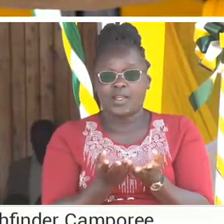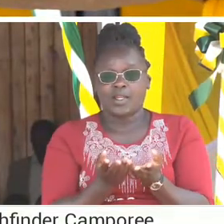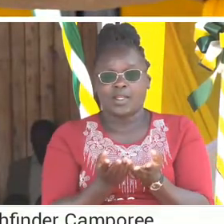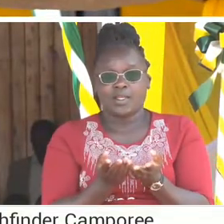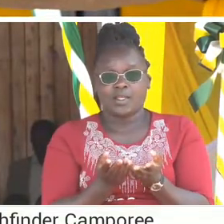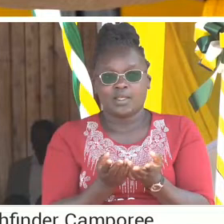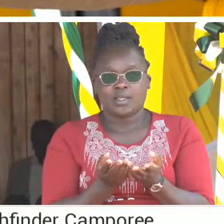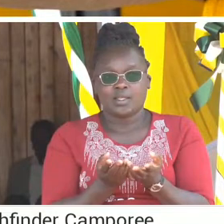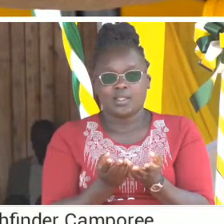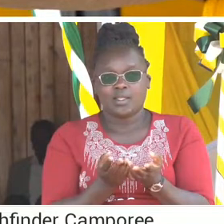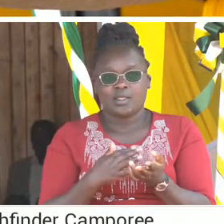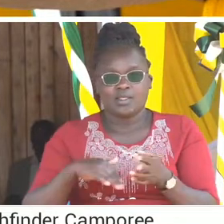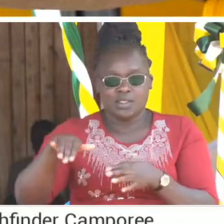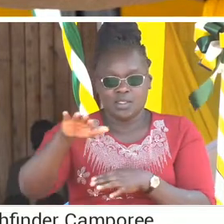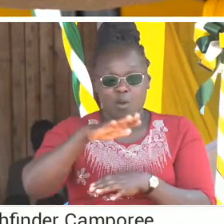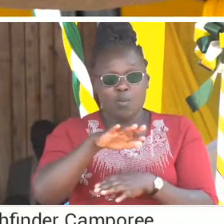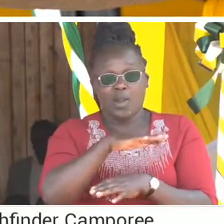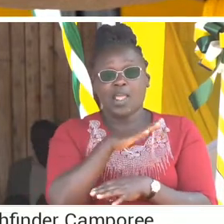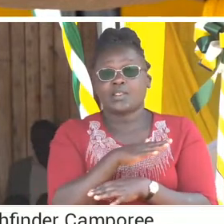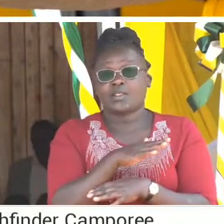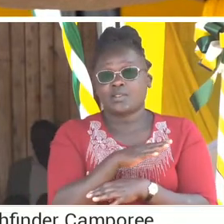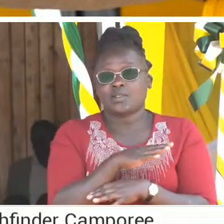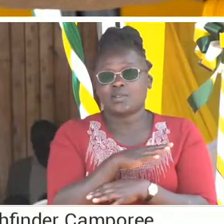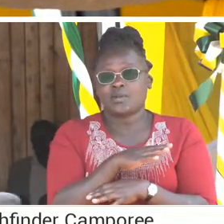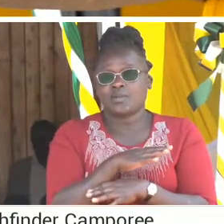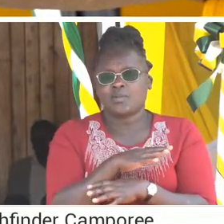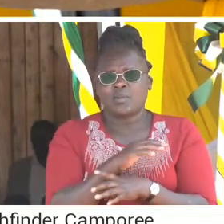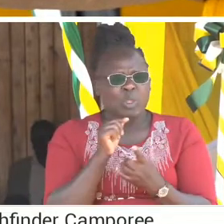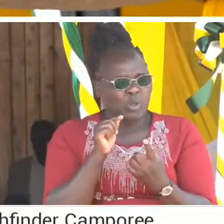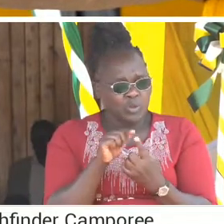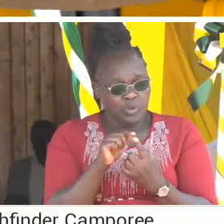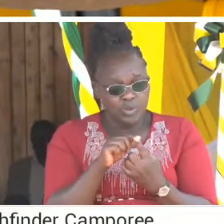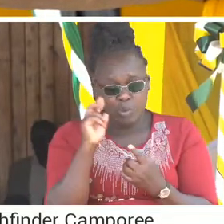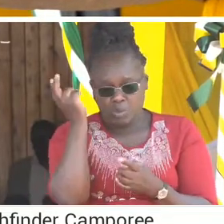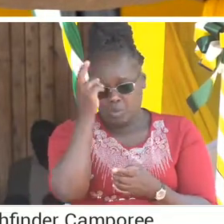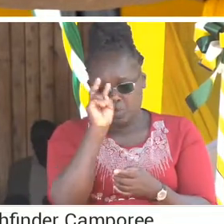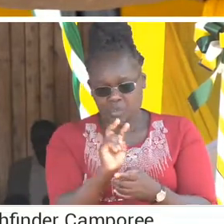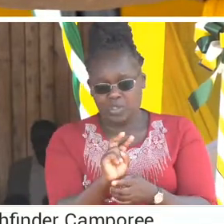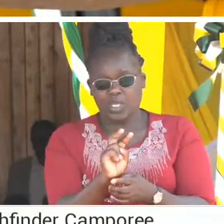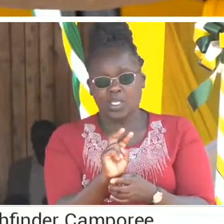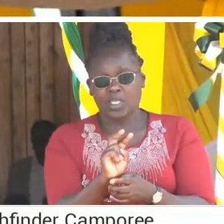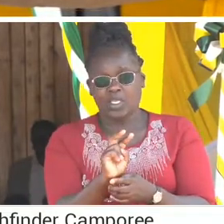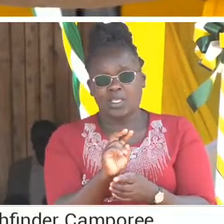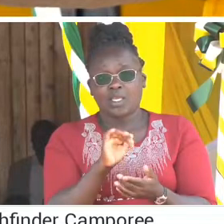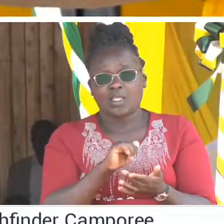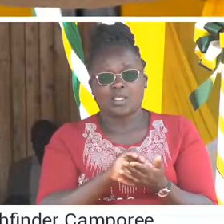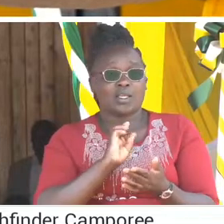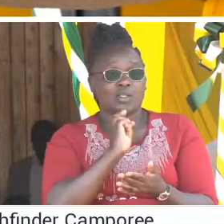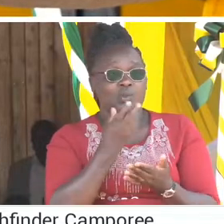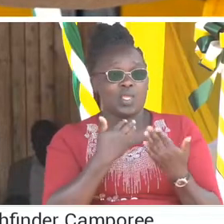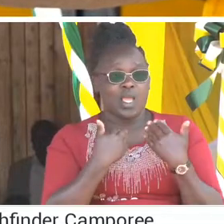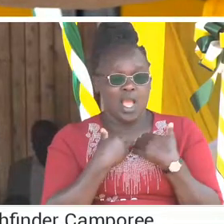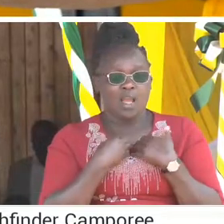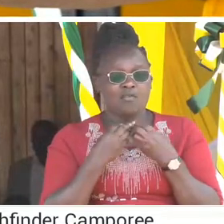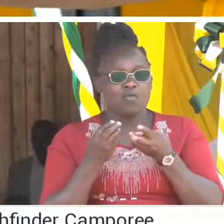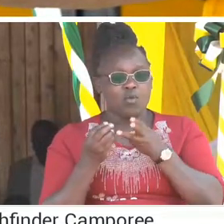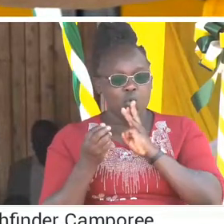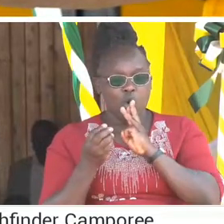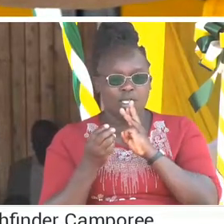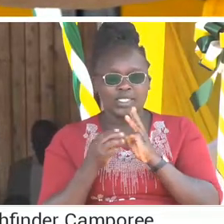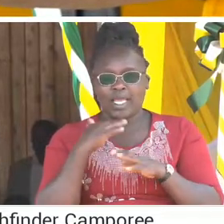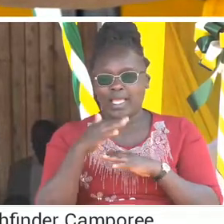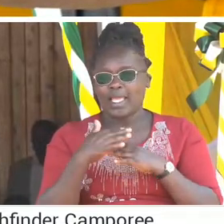facility to ensuring a steady supply of water. And by the way,